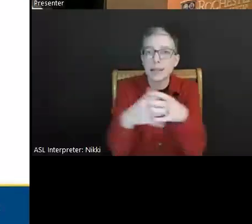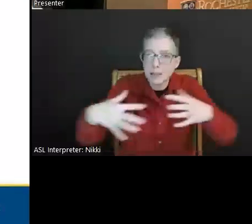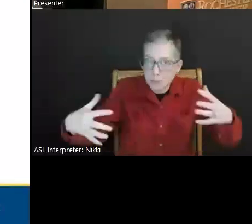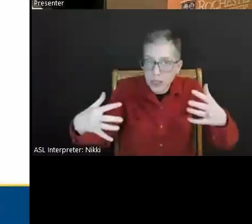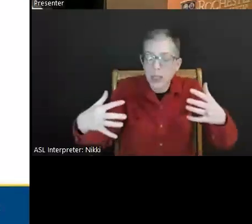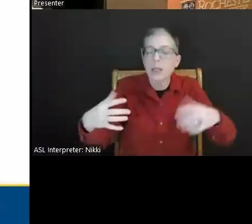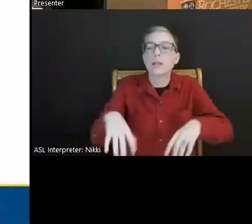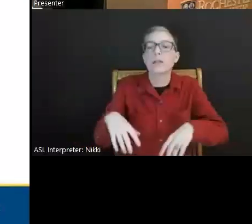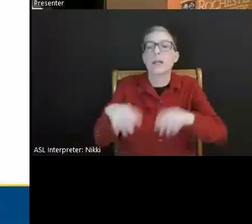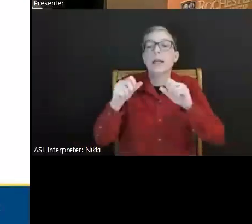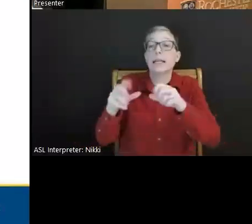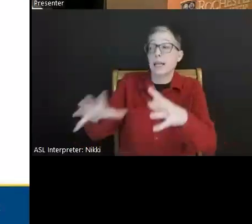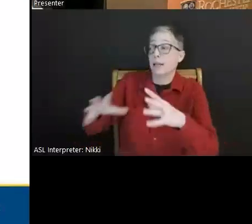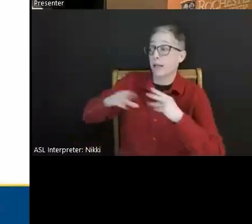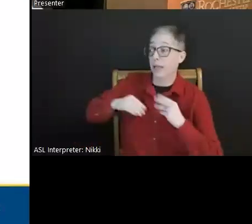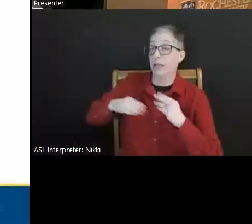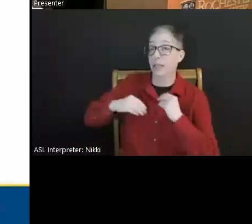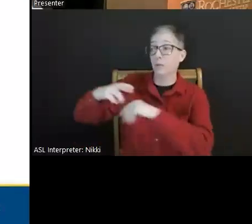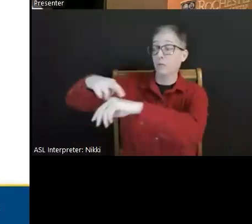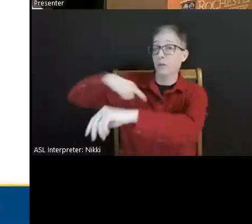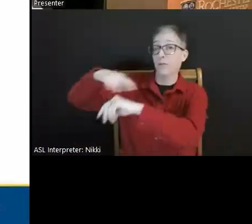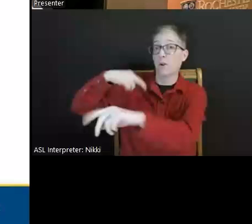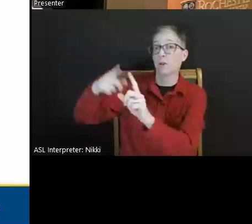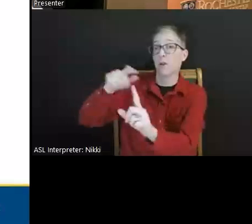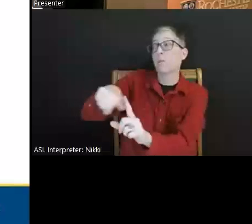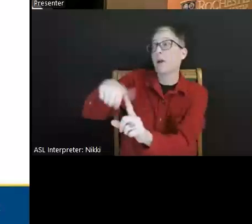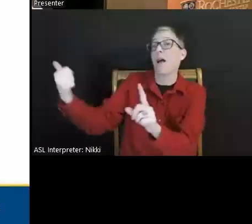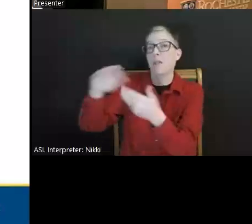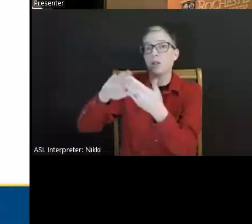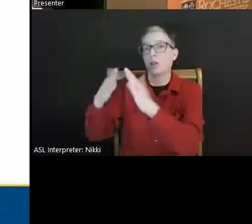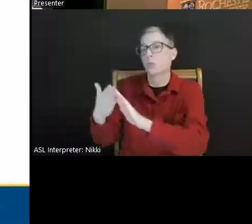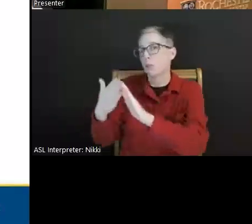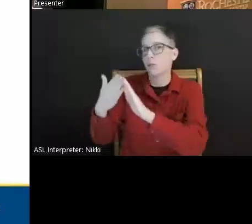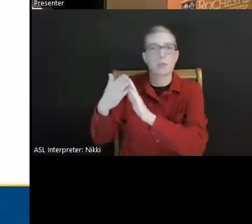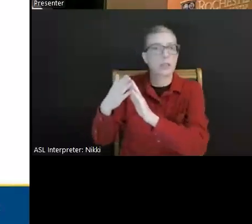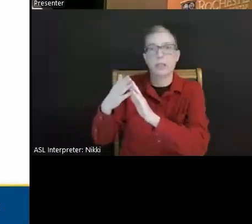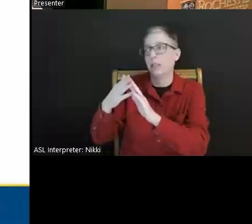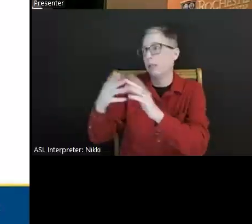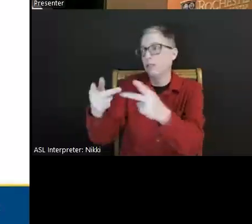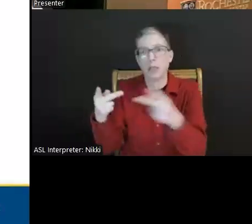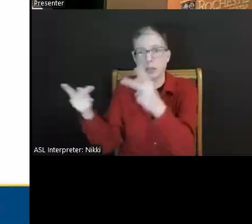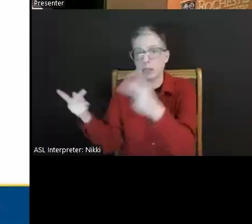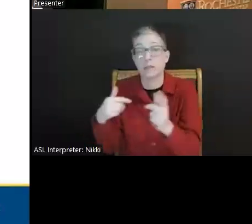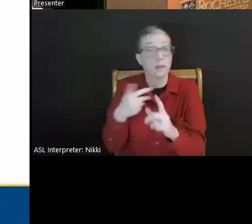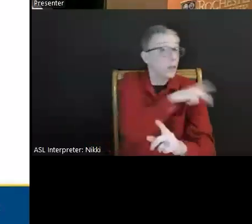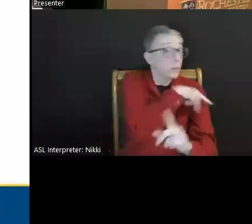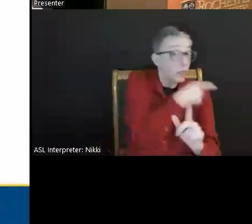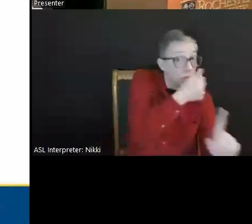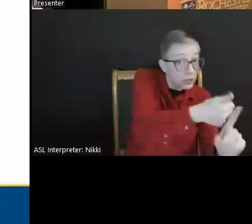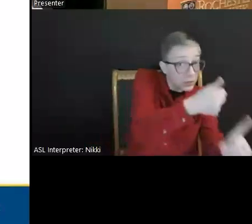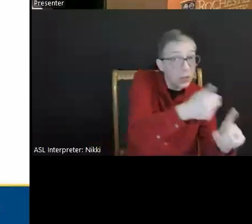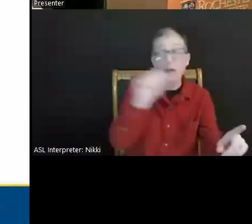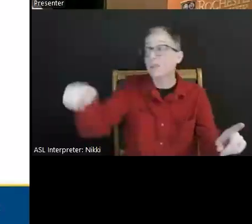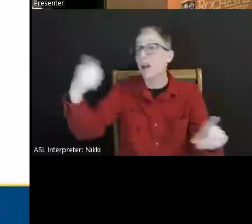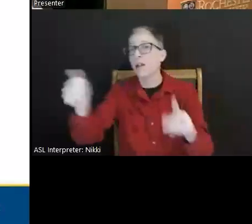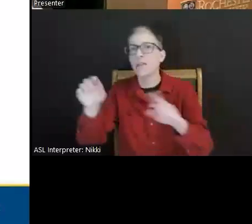directly from other community sources, from patients themselves, from other providers out in the community, again, as long